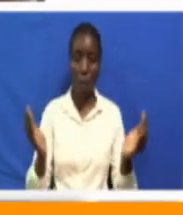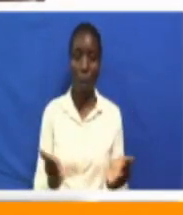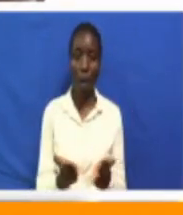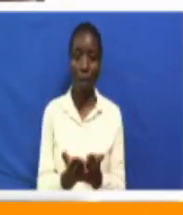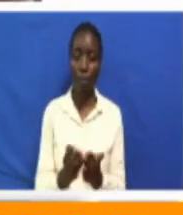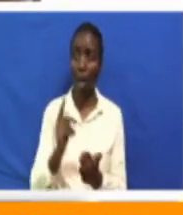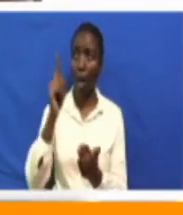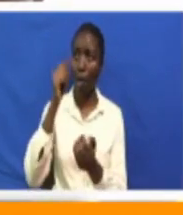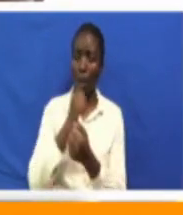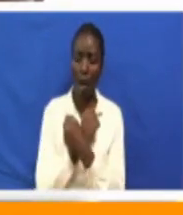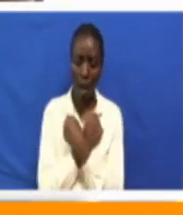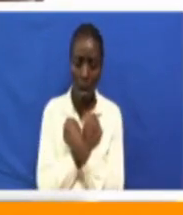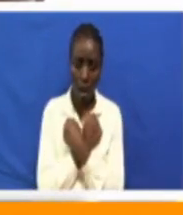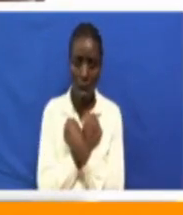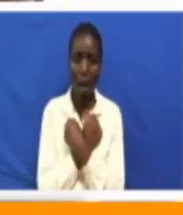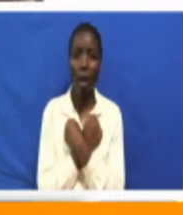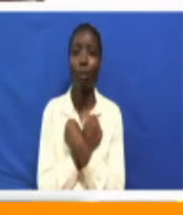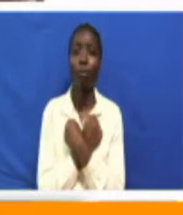foreign